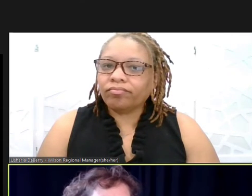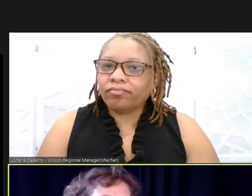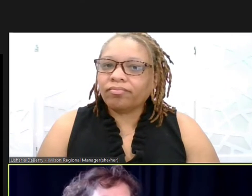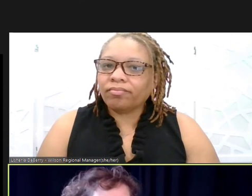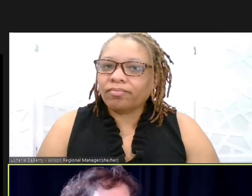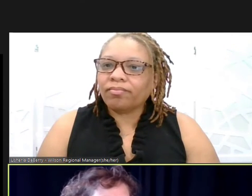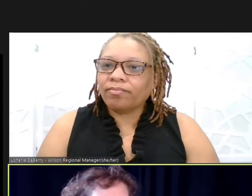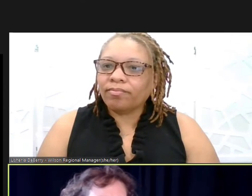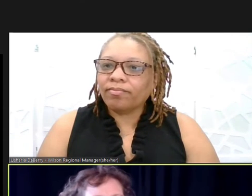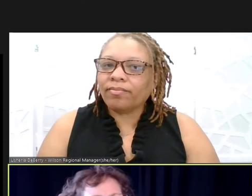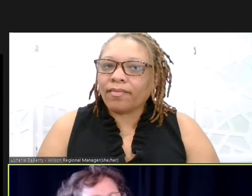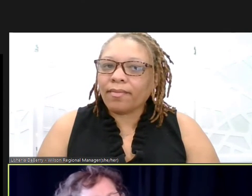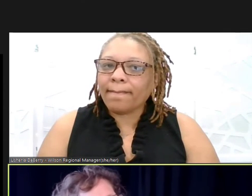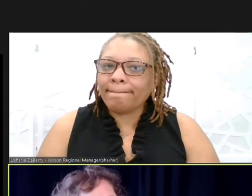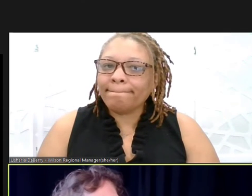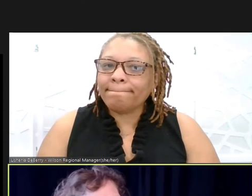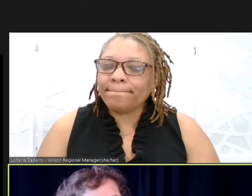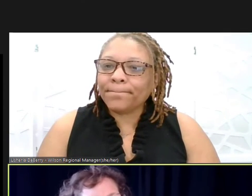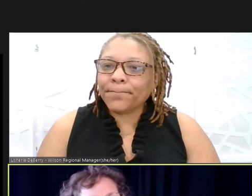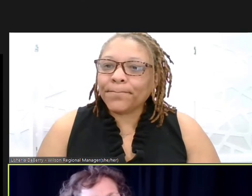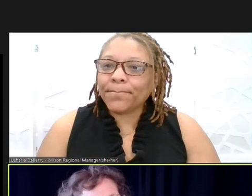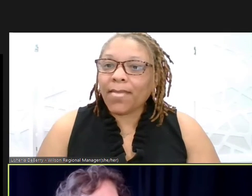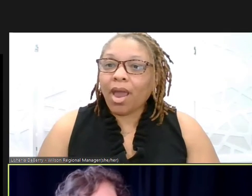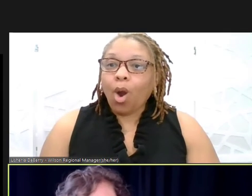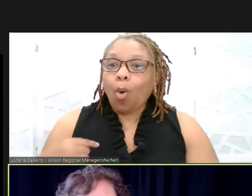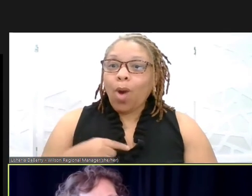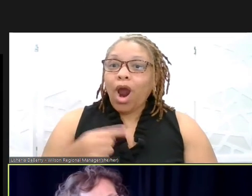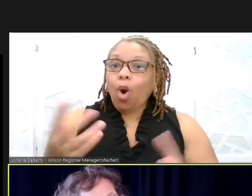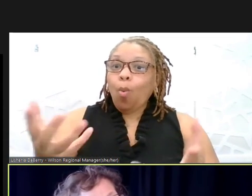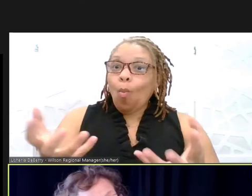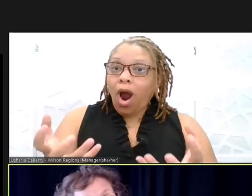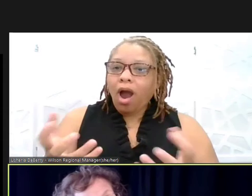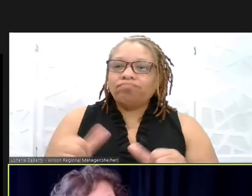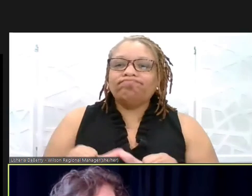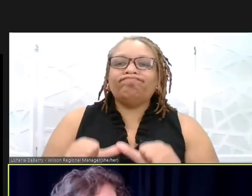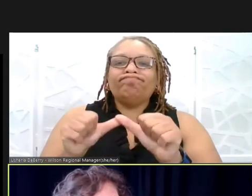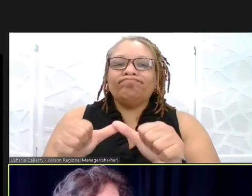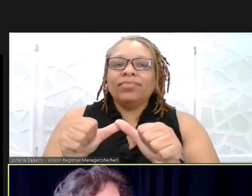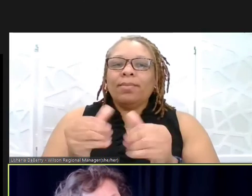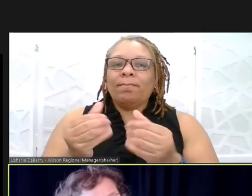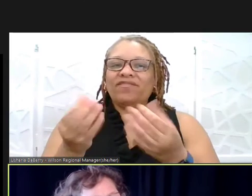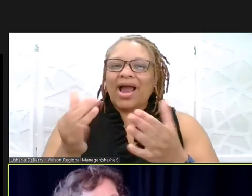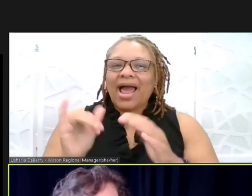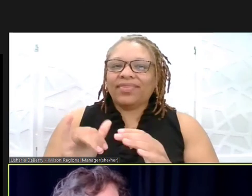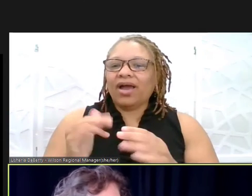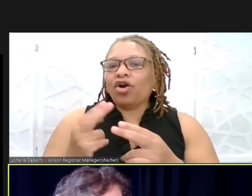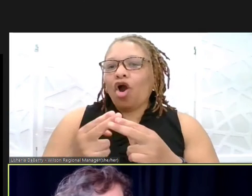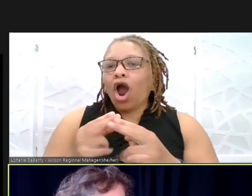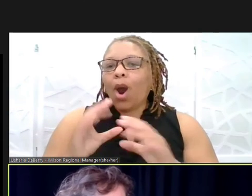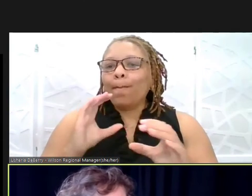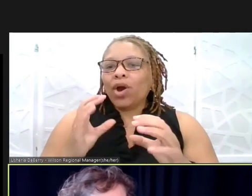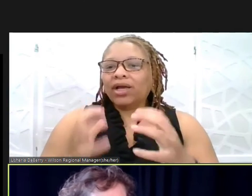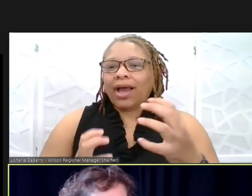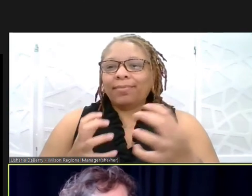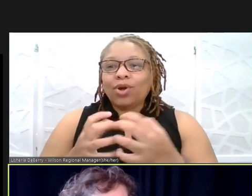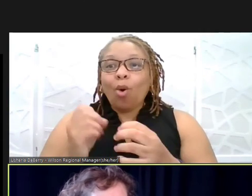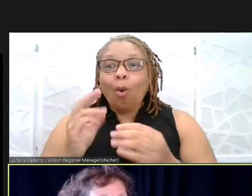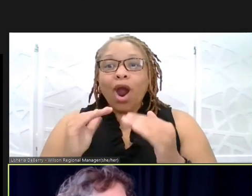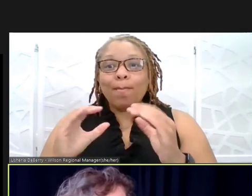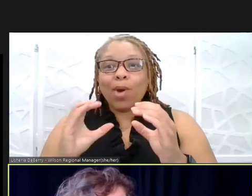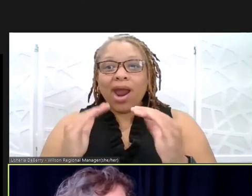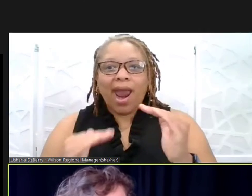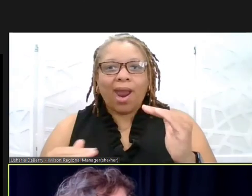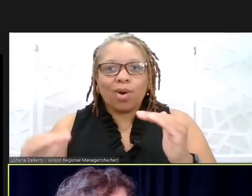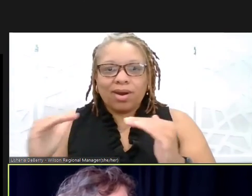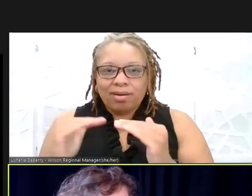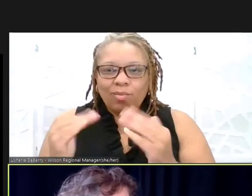their comments or questions or feedback. Never say never mind or just blow them off or exclude them.